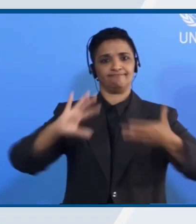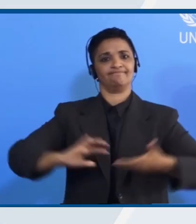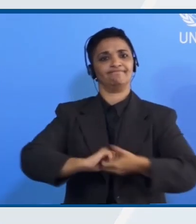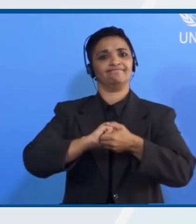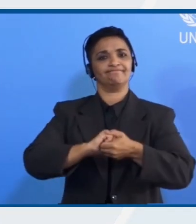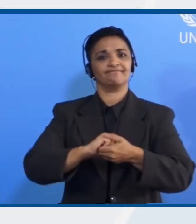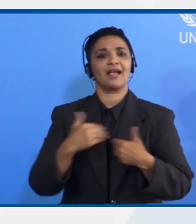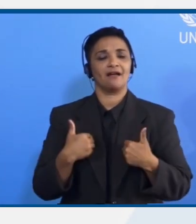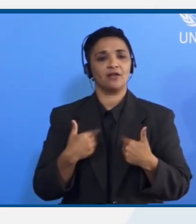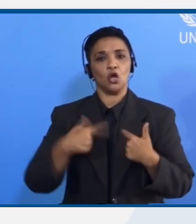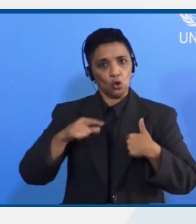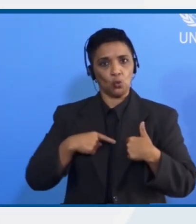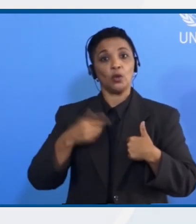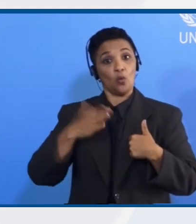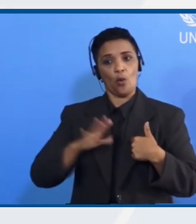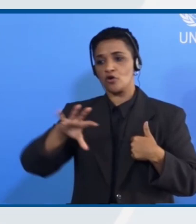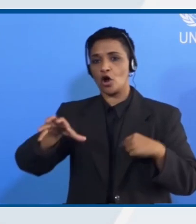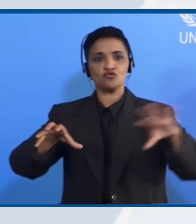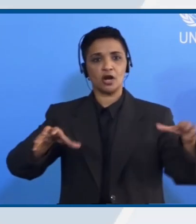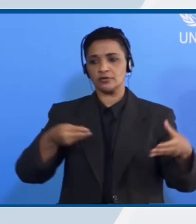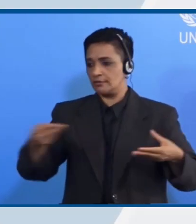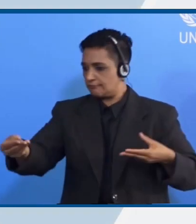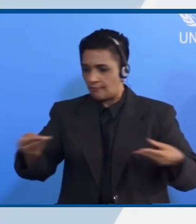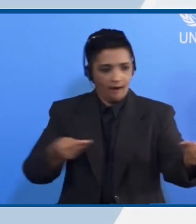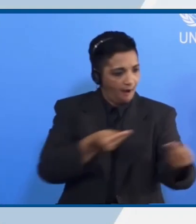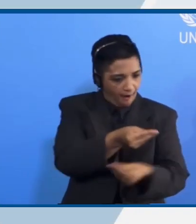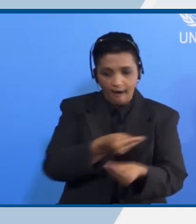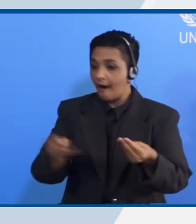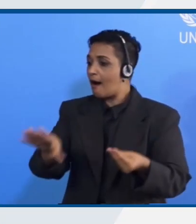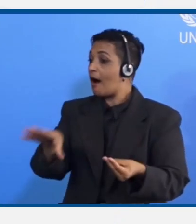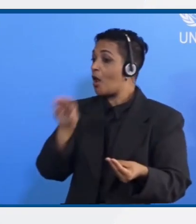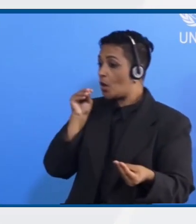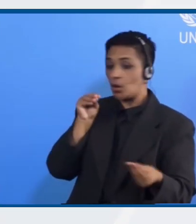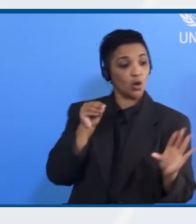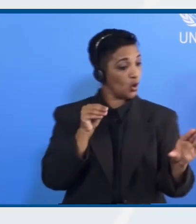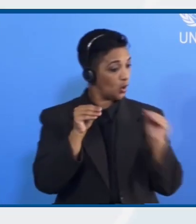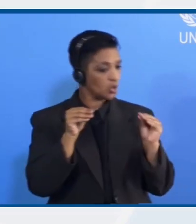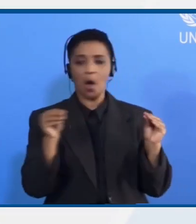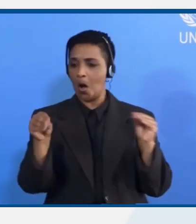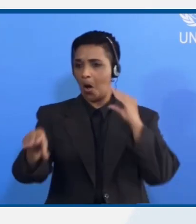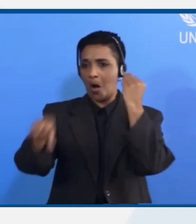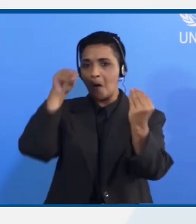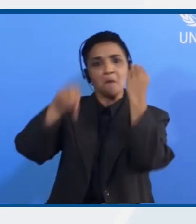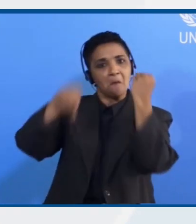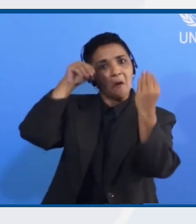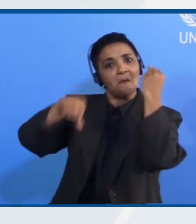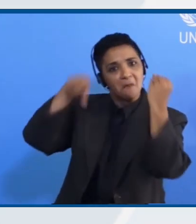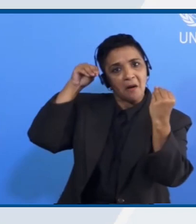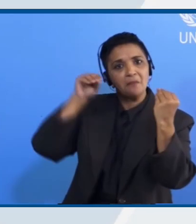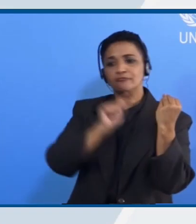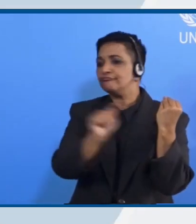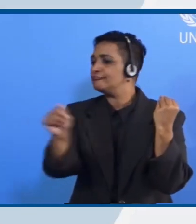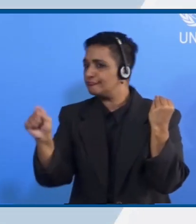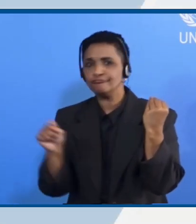on peer-to-peer exchange, in which we can learn, we can export our experience, or we can learn also